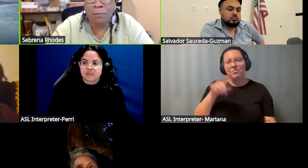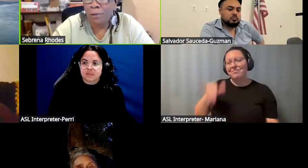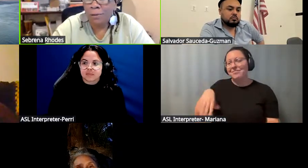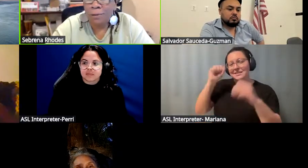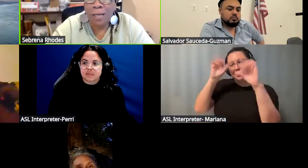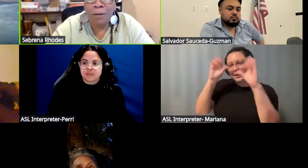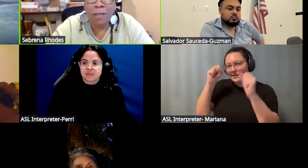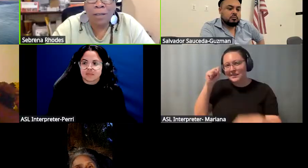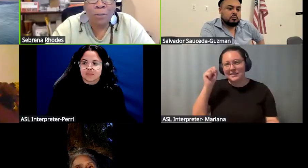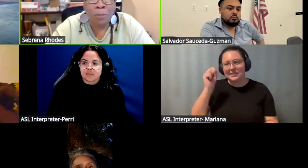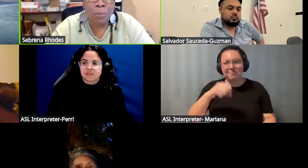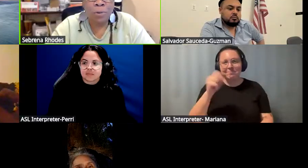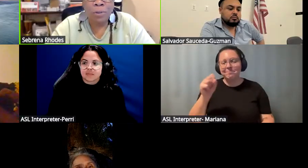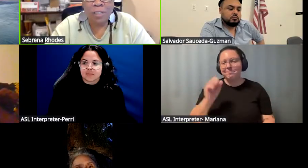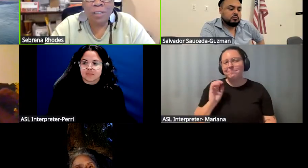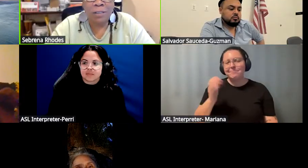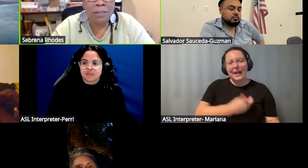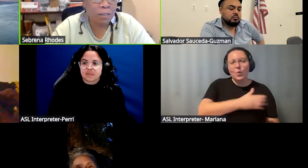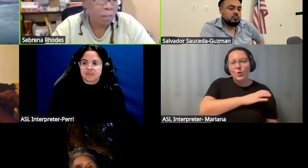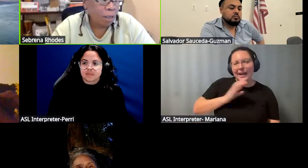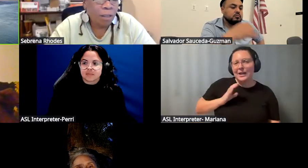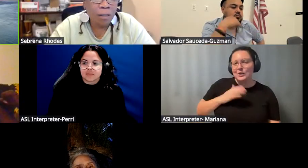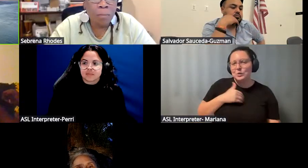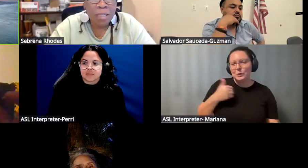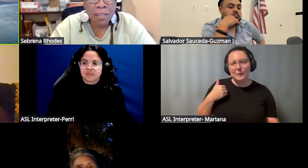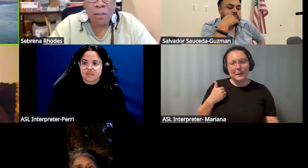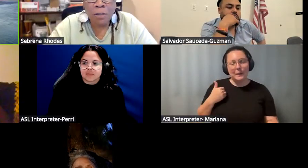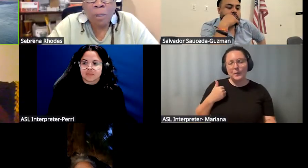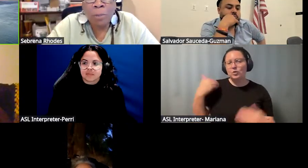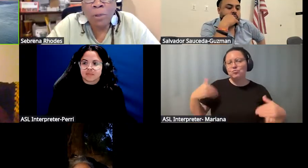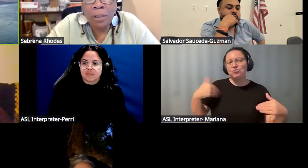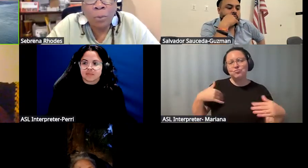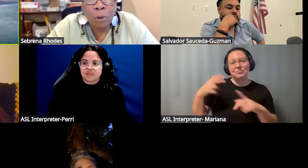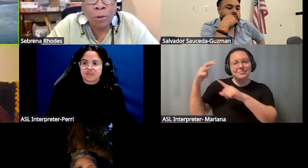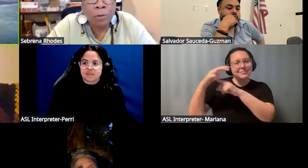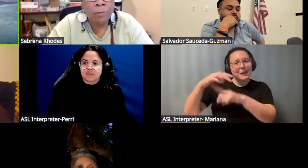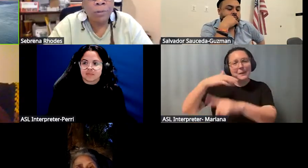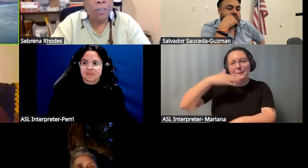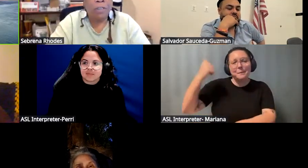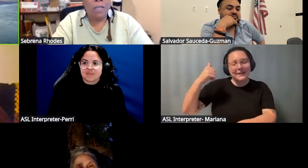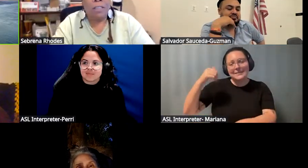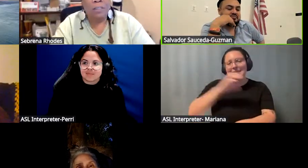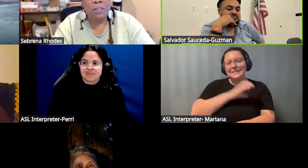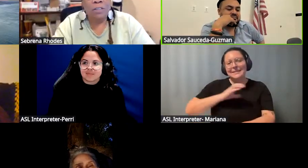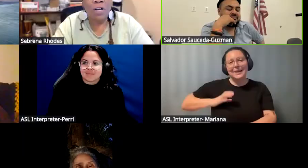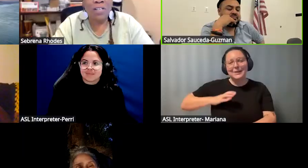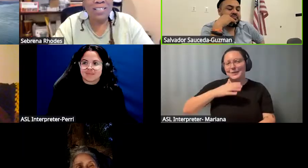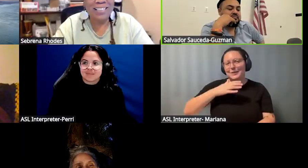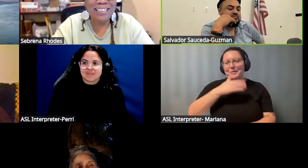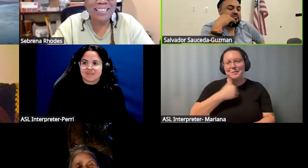And time. our council member is the best council member in the world.